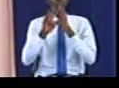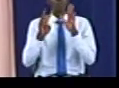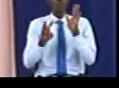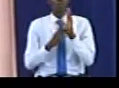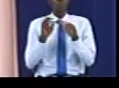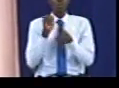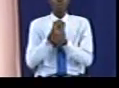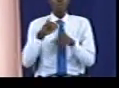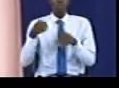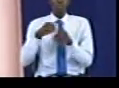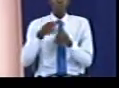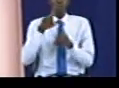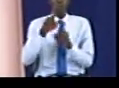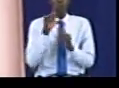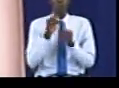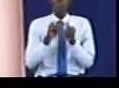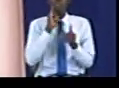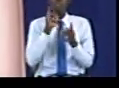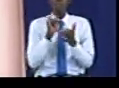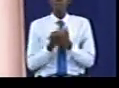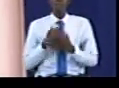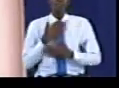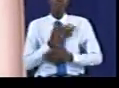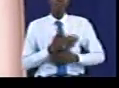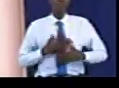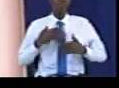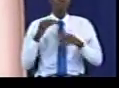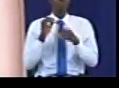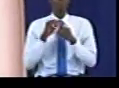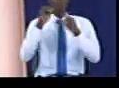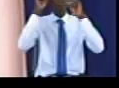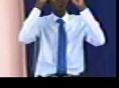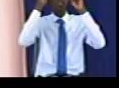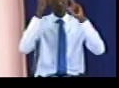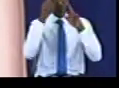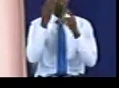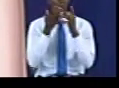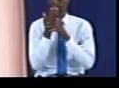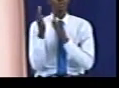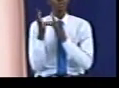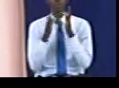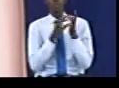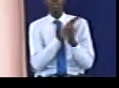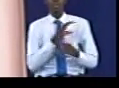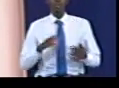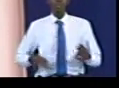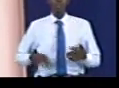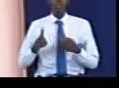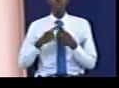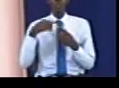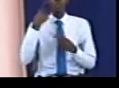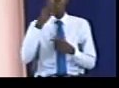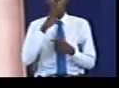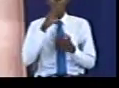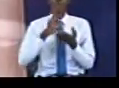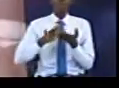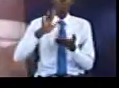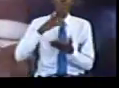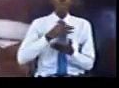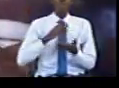is well pleasing in his sight, through Jesus Christ, to whom be glory forever and